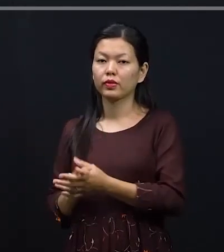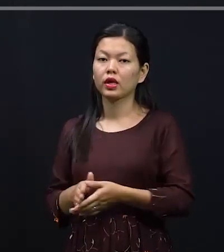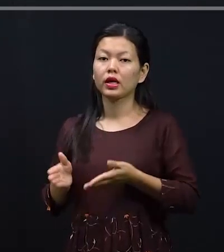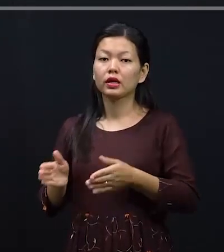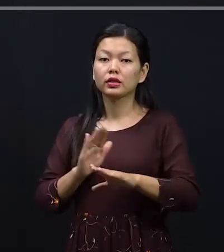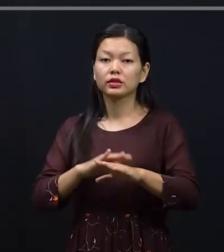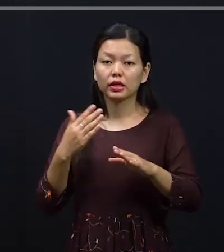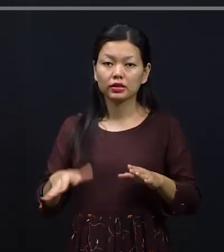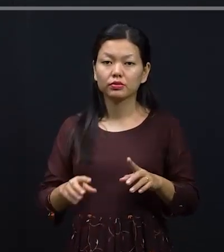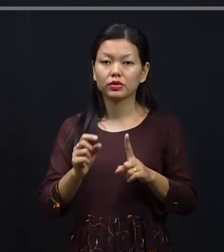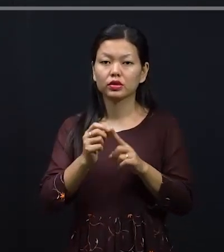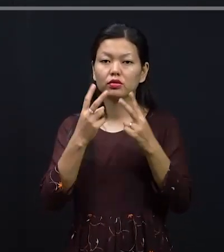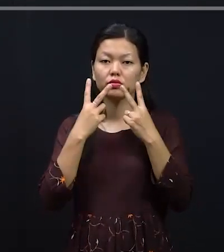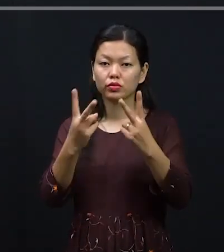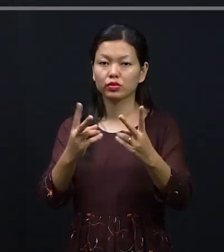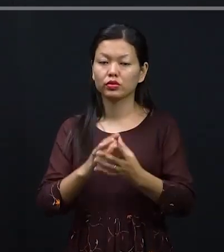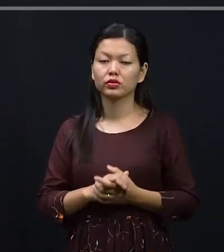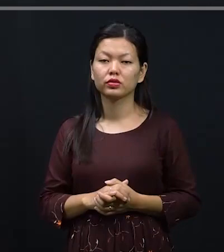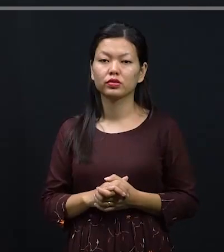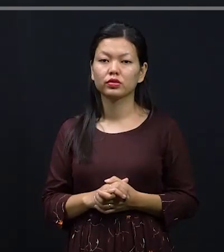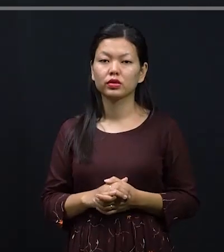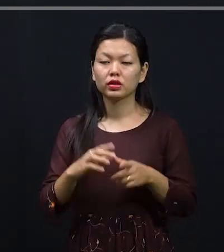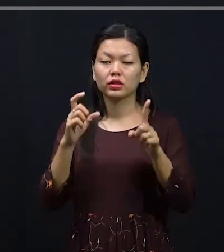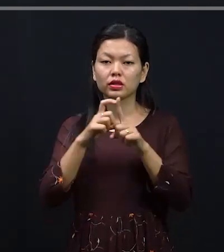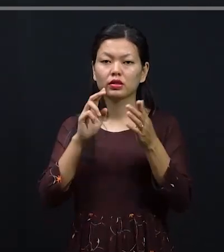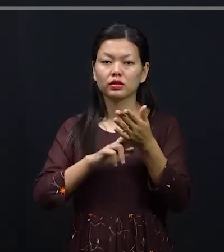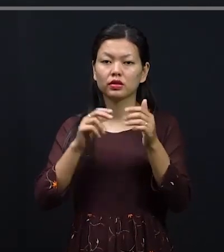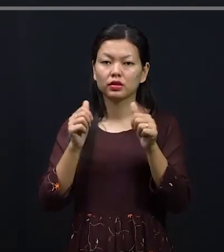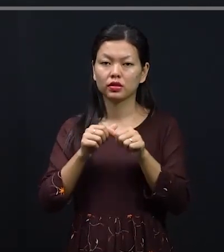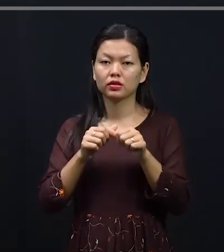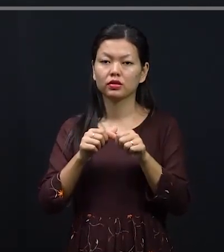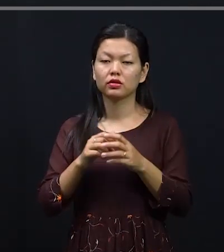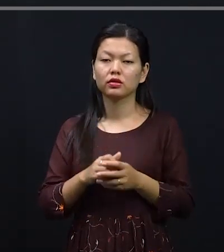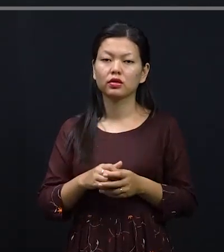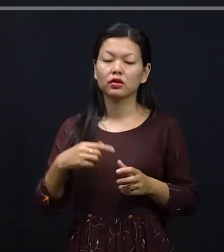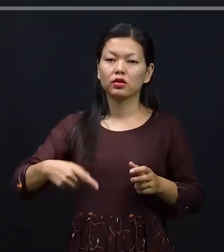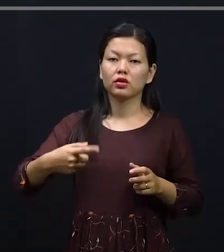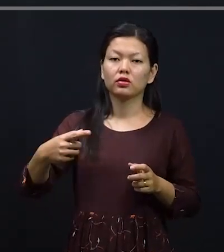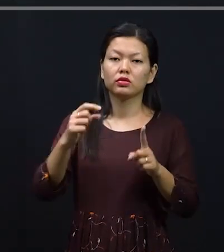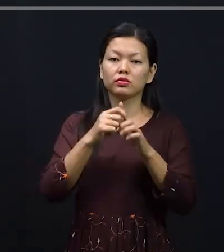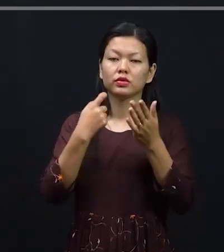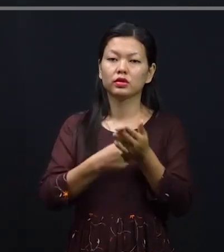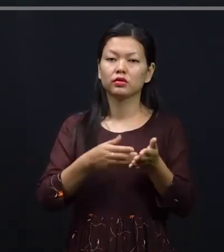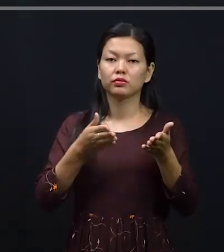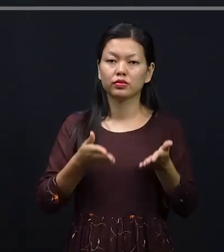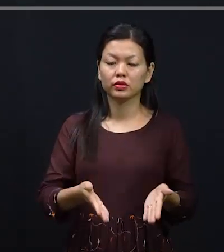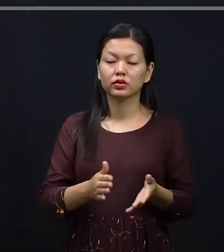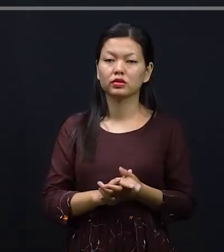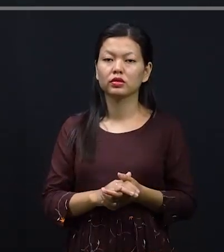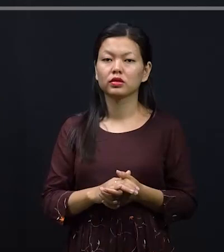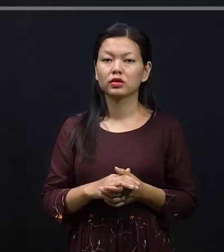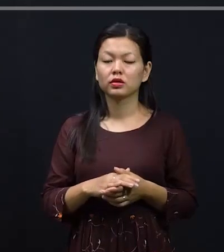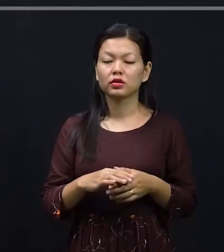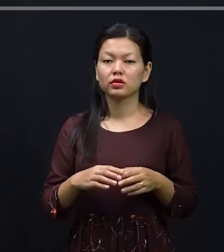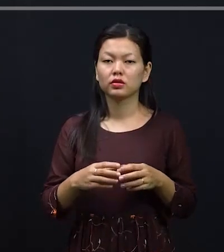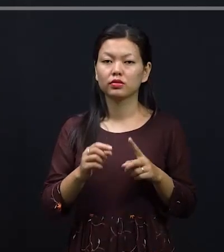that it is the DNA. It is the DNA which is present within the protein coat. This is actually the